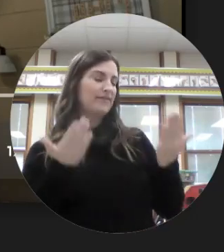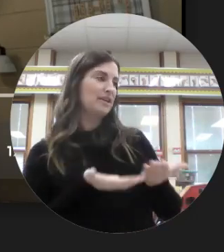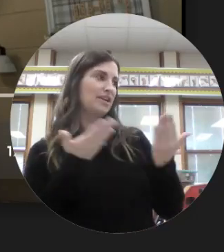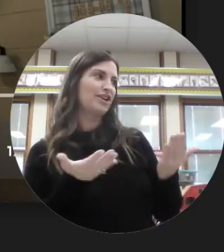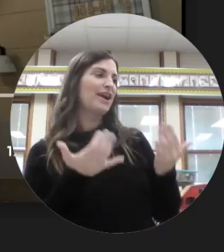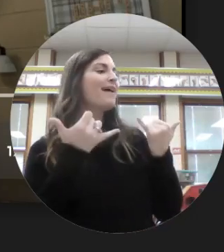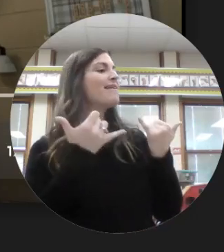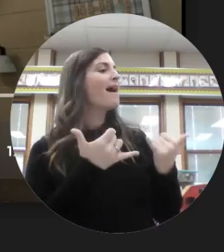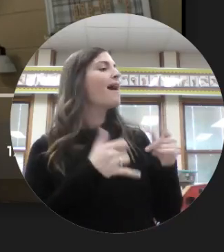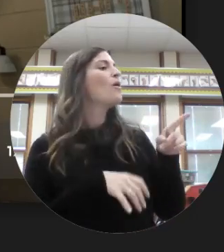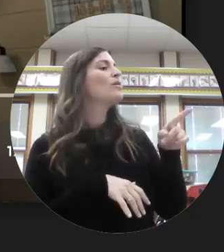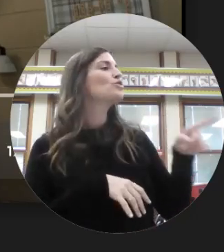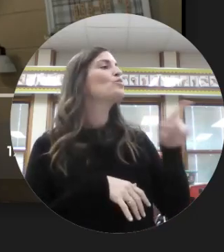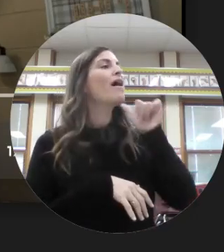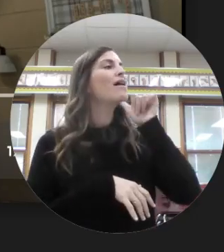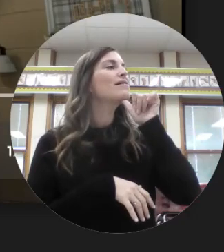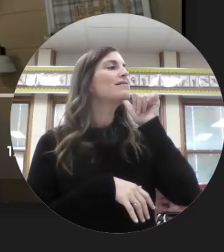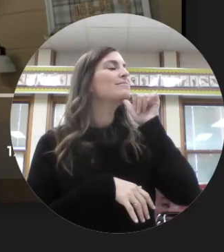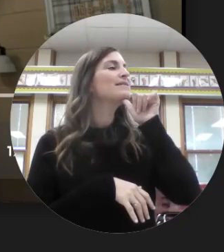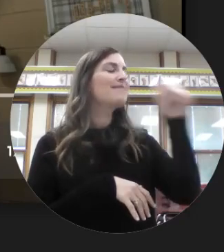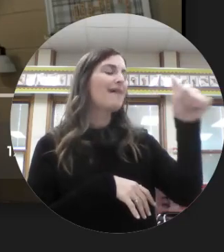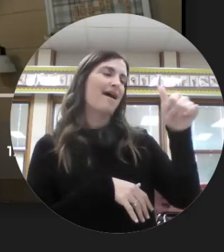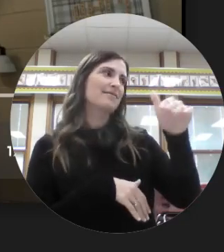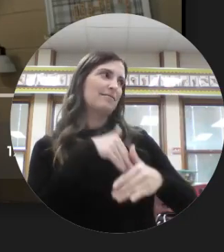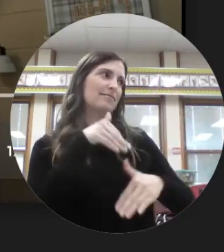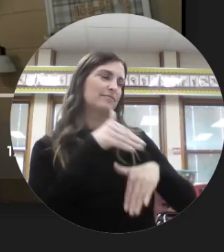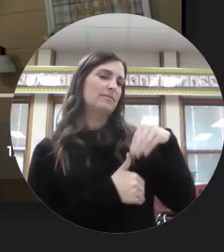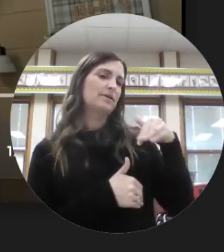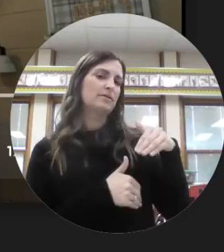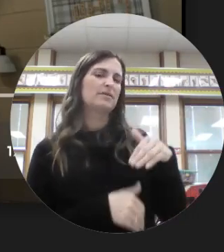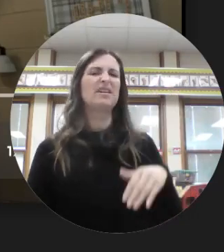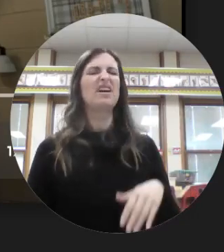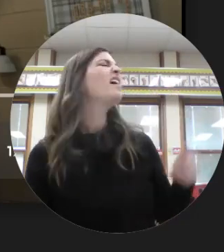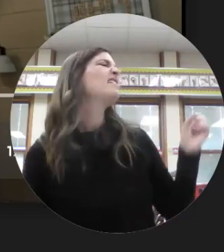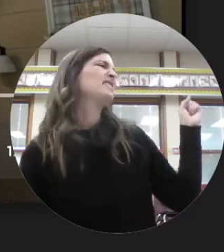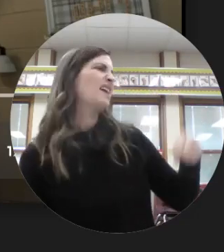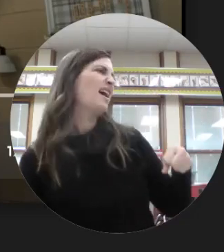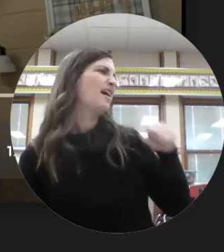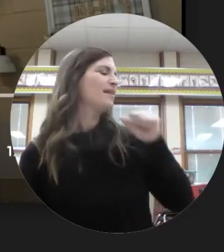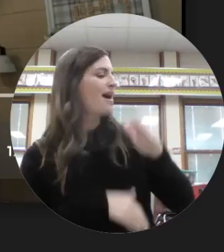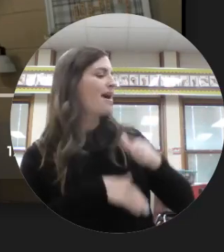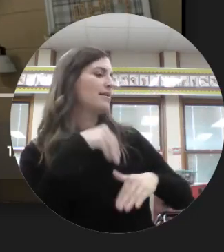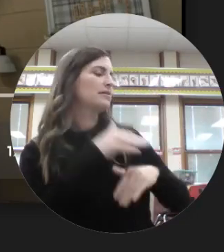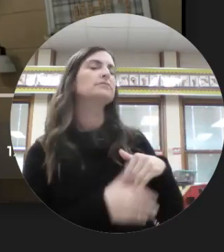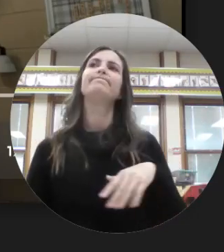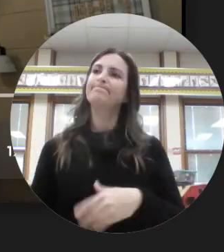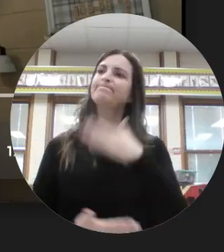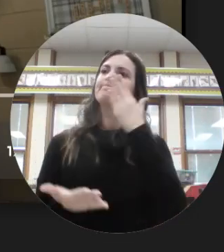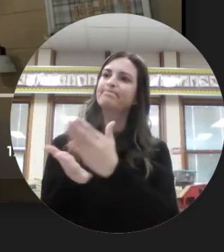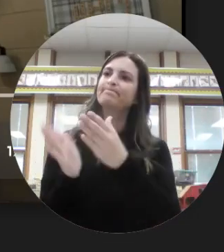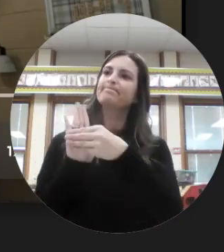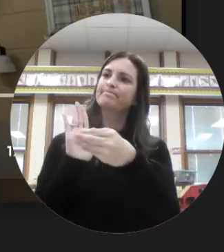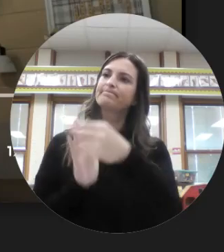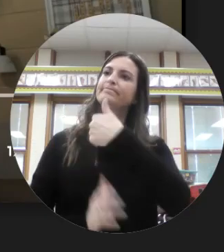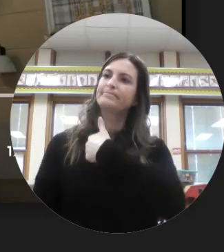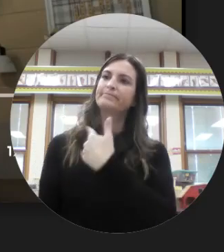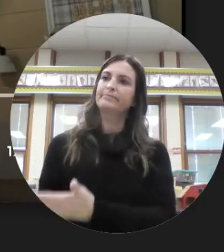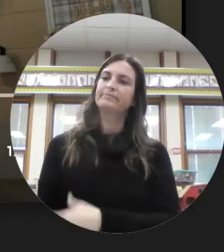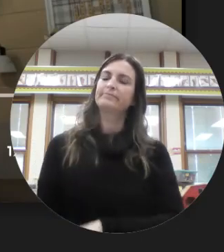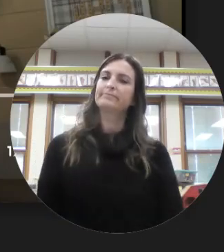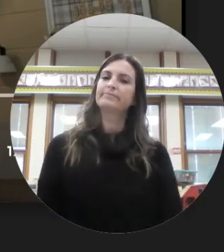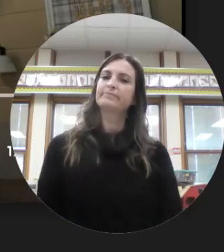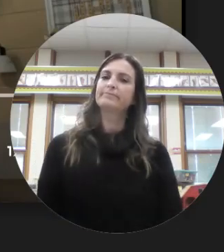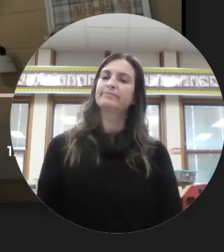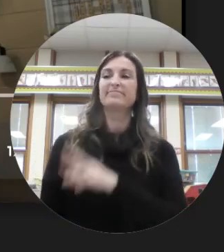we're going to make you very uncomfortable. Yeah, we're going to make you very uncomfortable. Stop repeating me, Thorn.